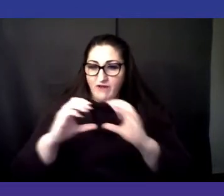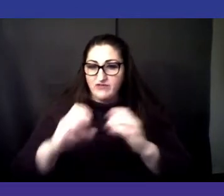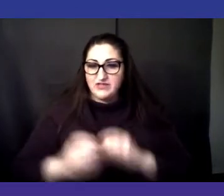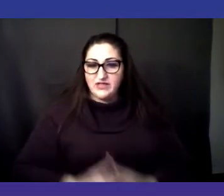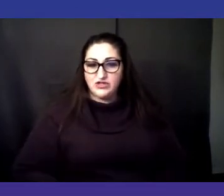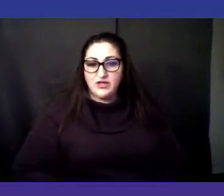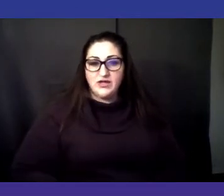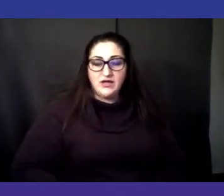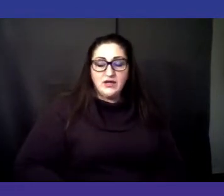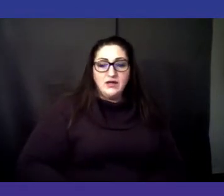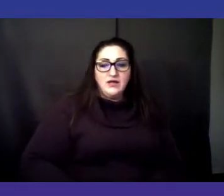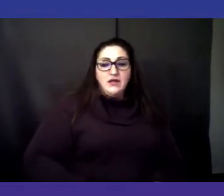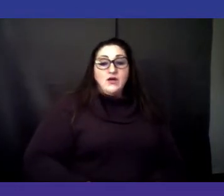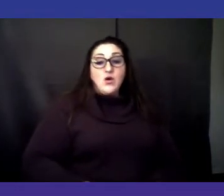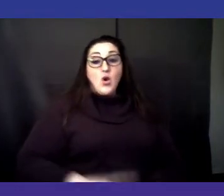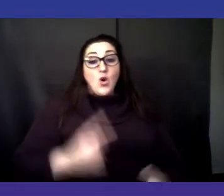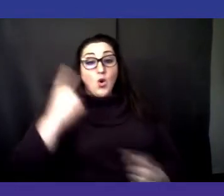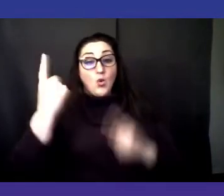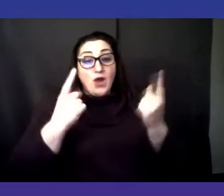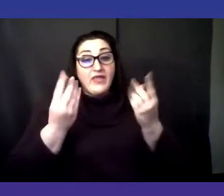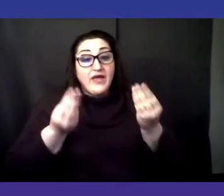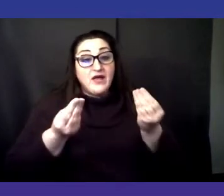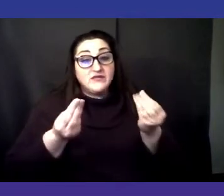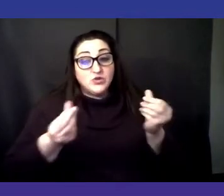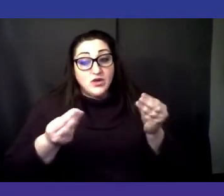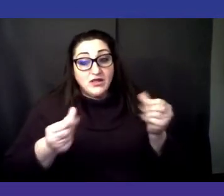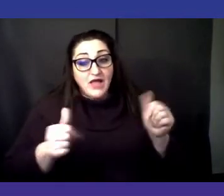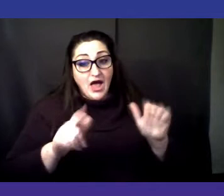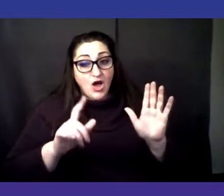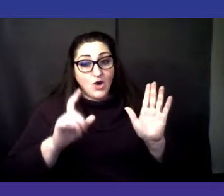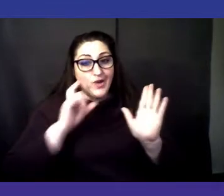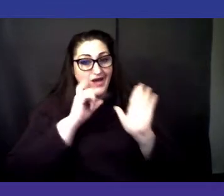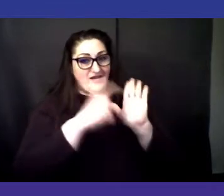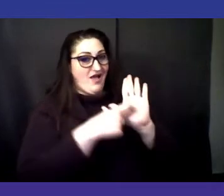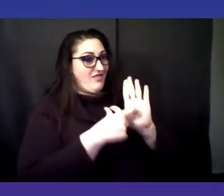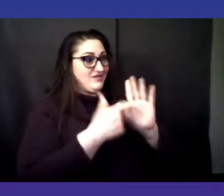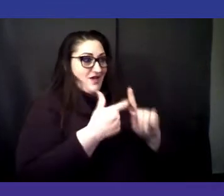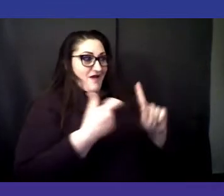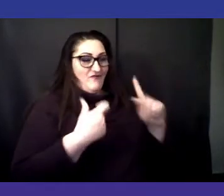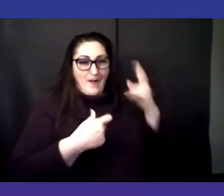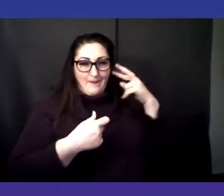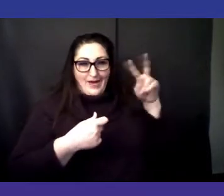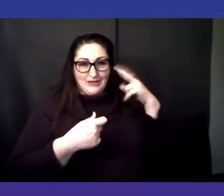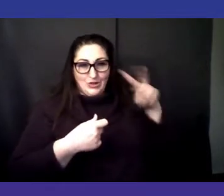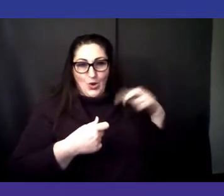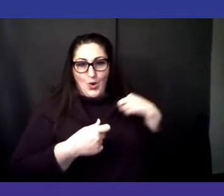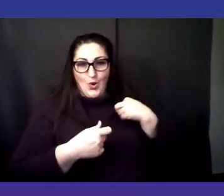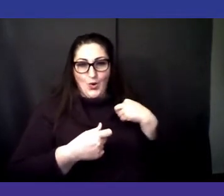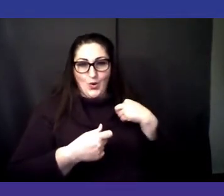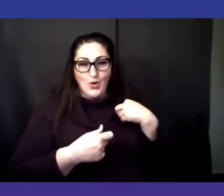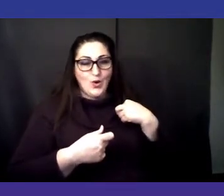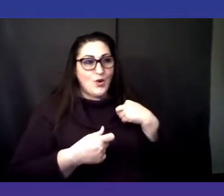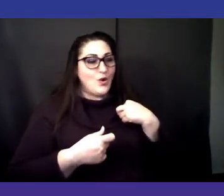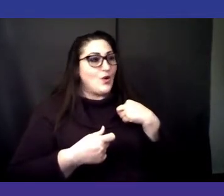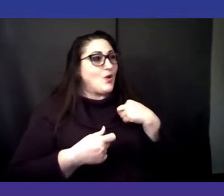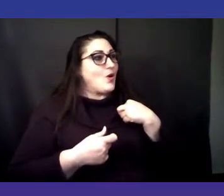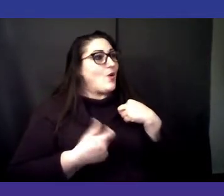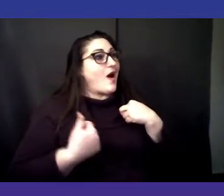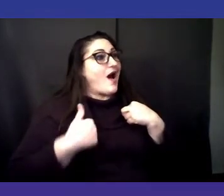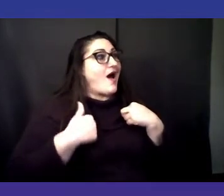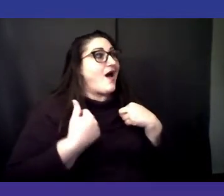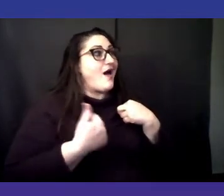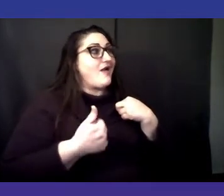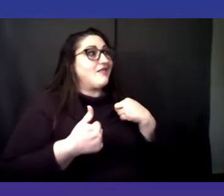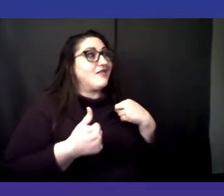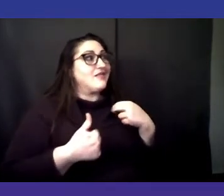land acknowledgement coming from Mexico, I live in a place where there